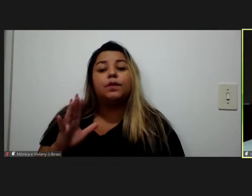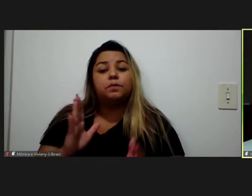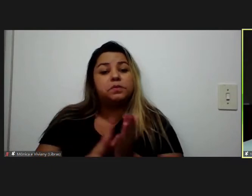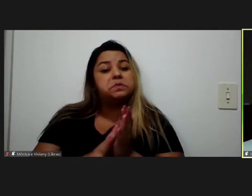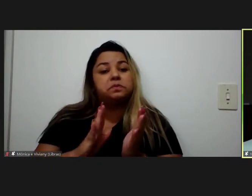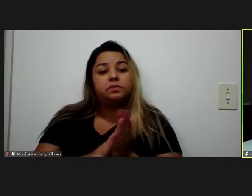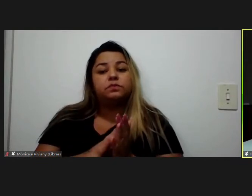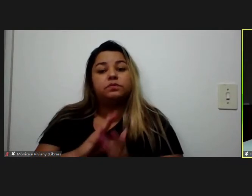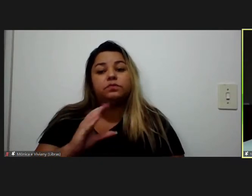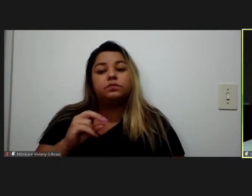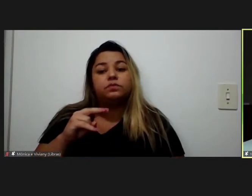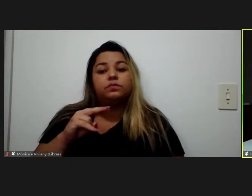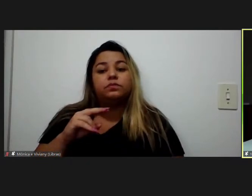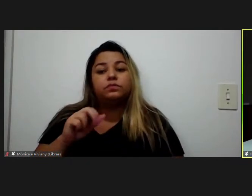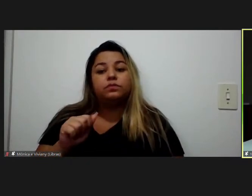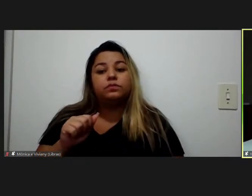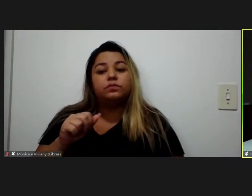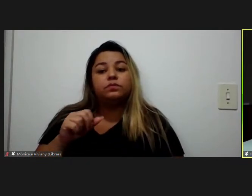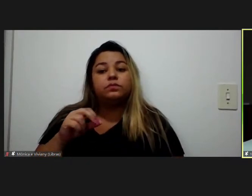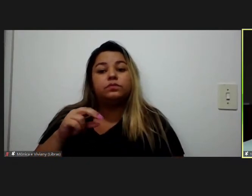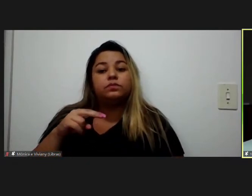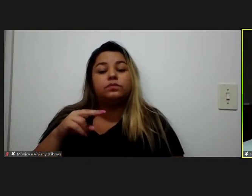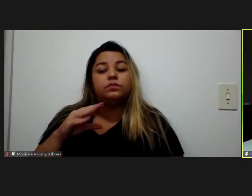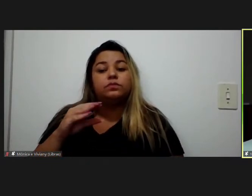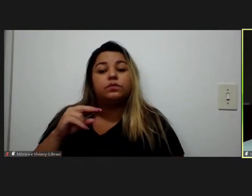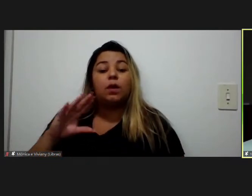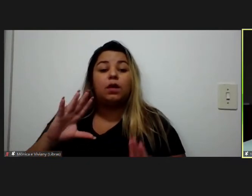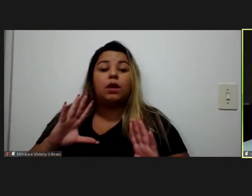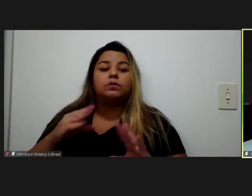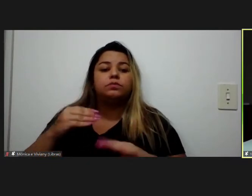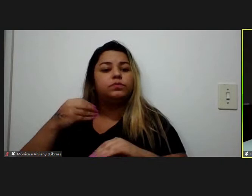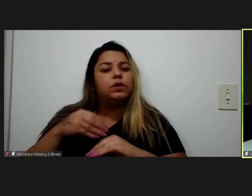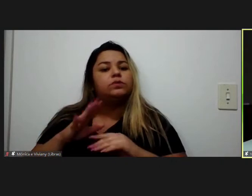food council safety.